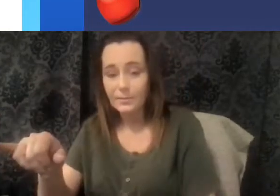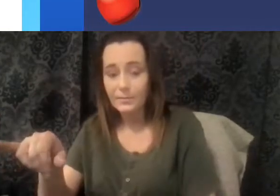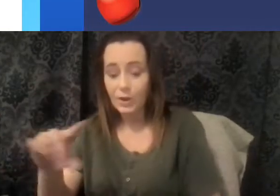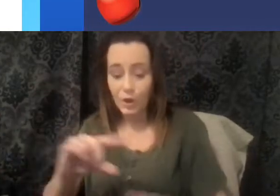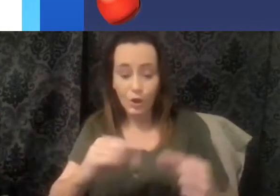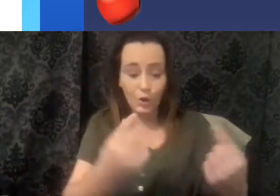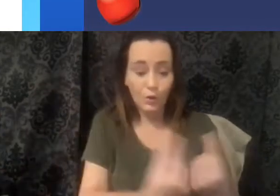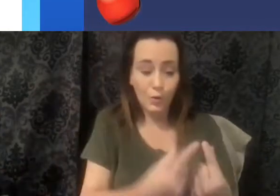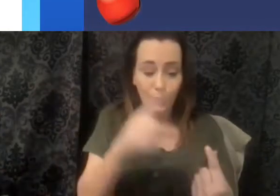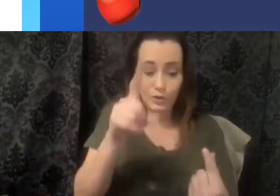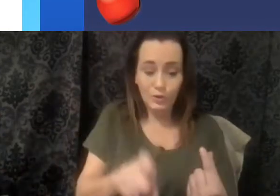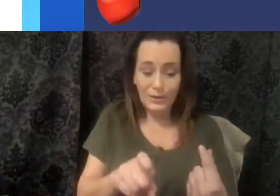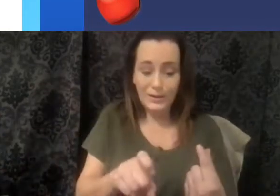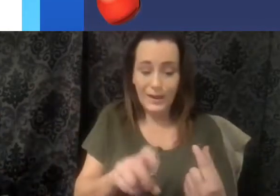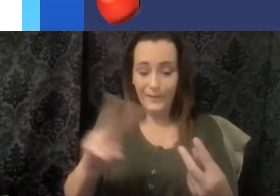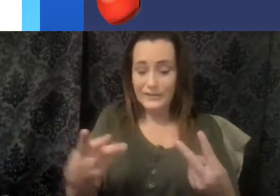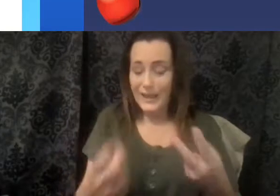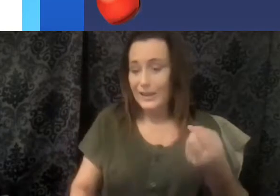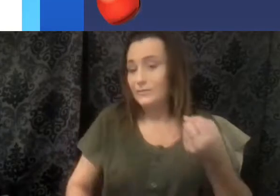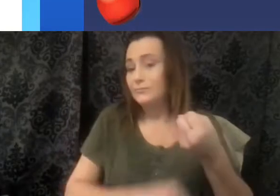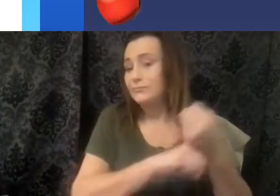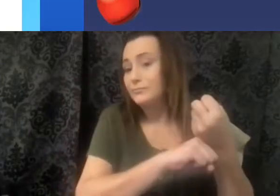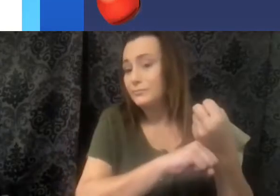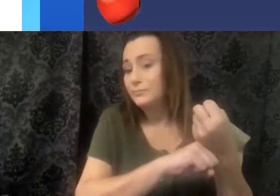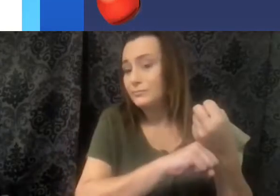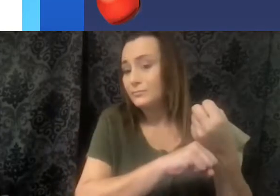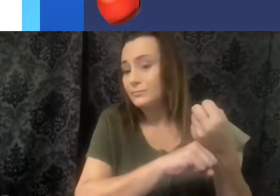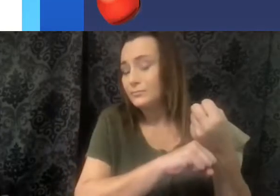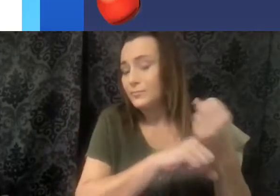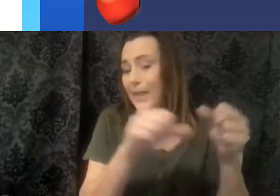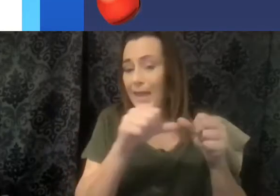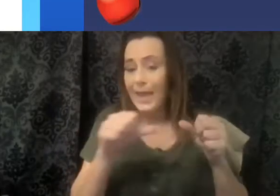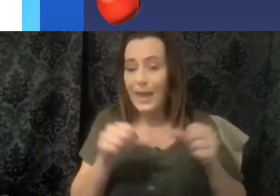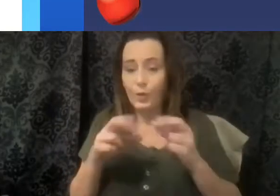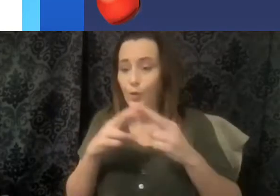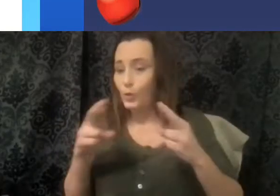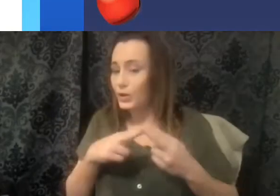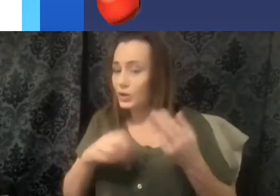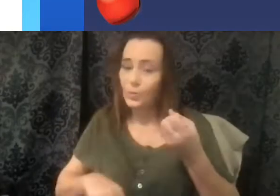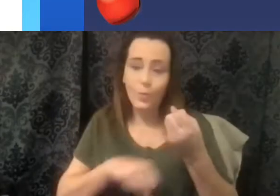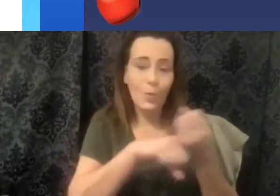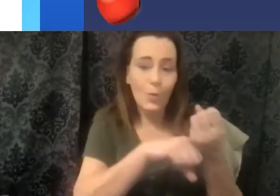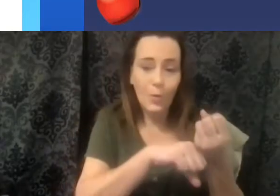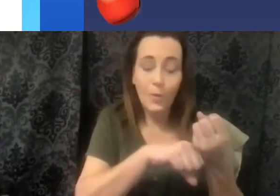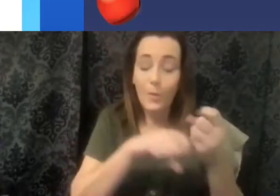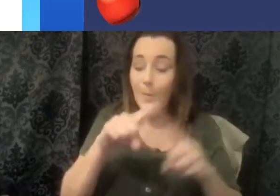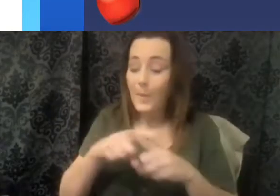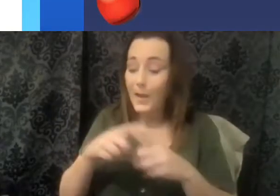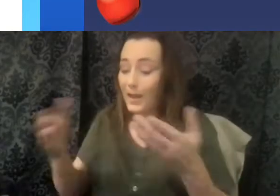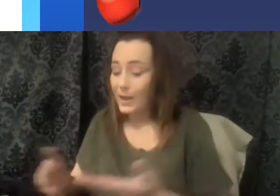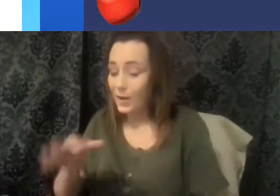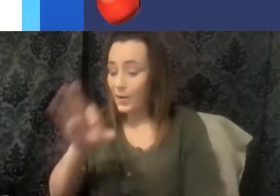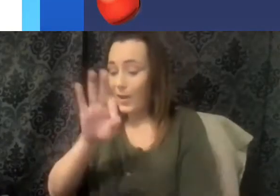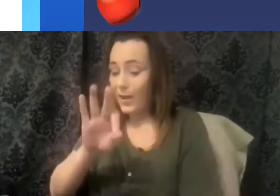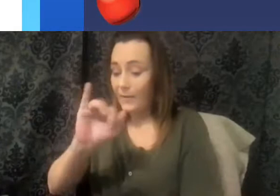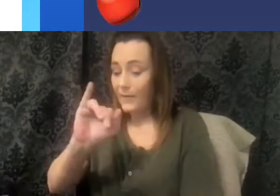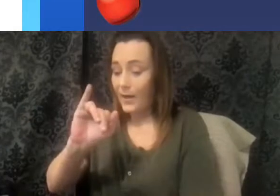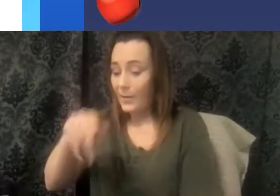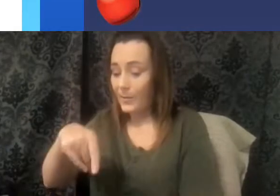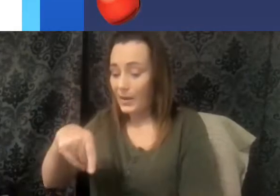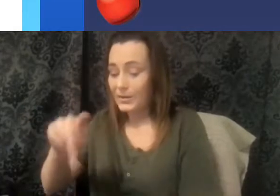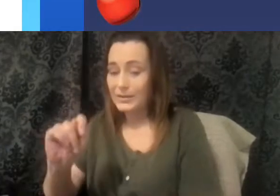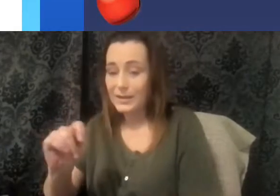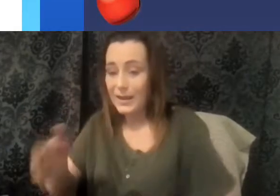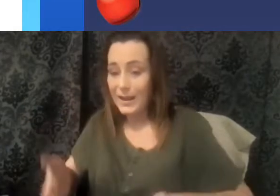have a second to a motion before it gets addressed, or an area or region. Okay, but in this case with the FIPT, it allows